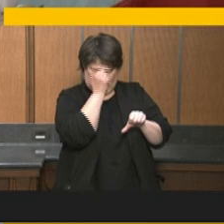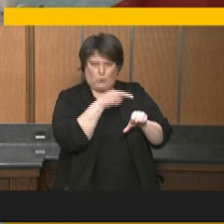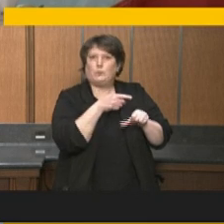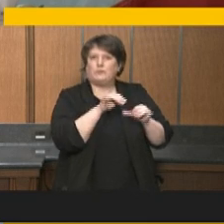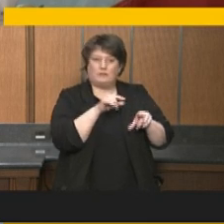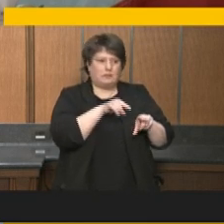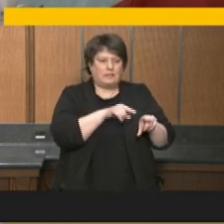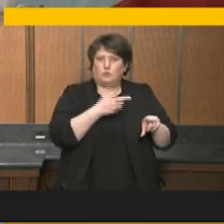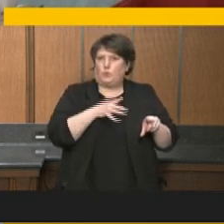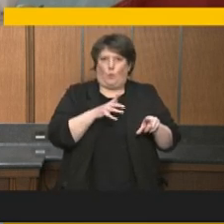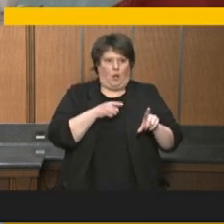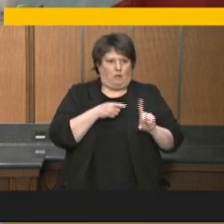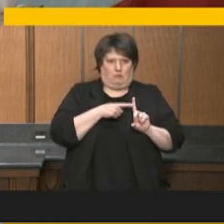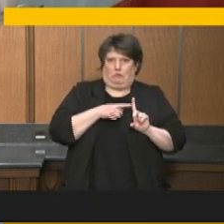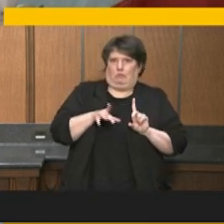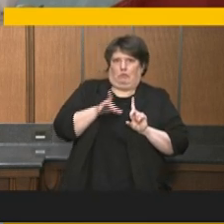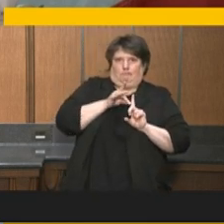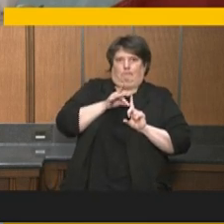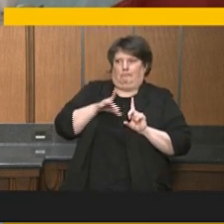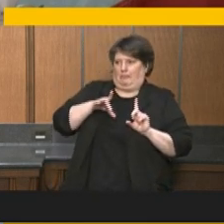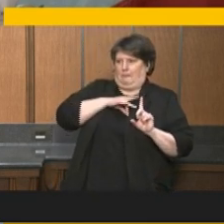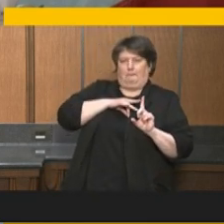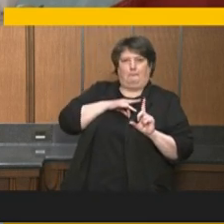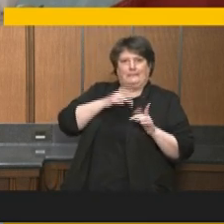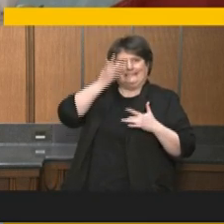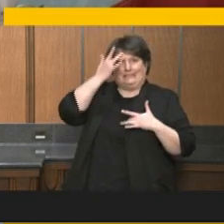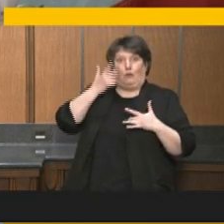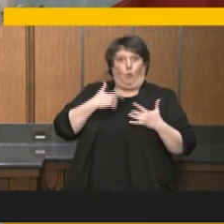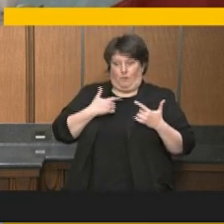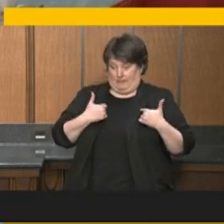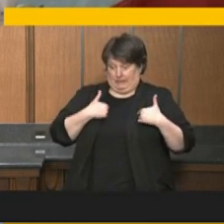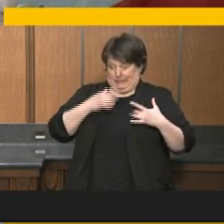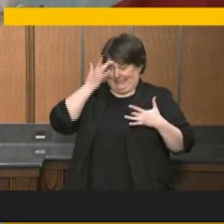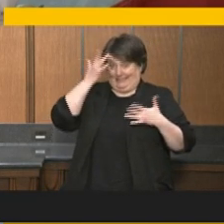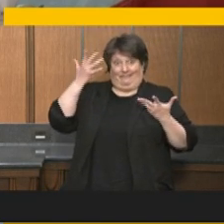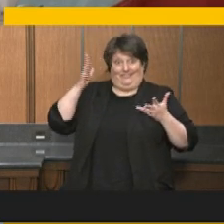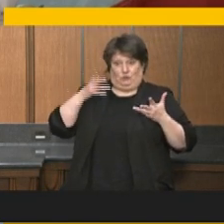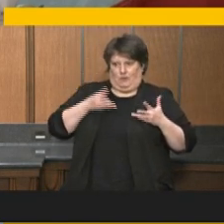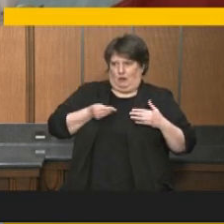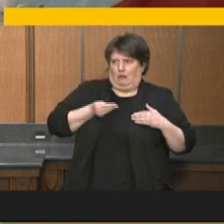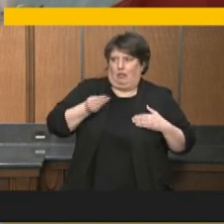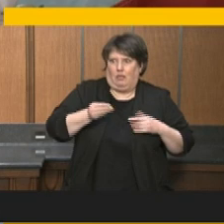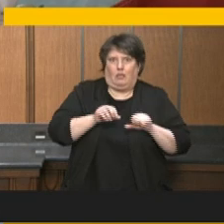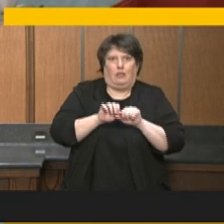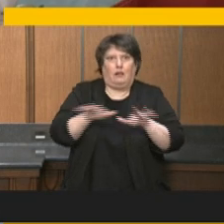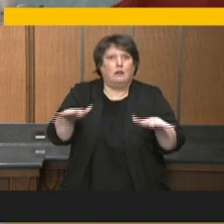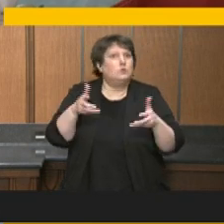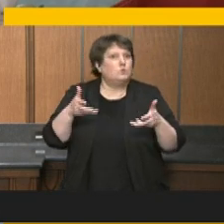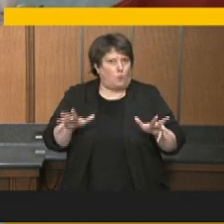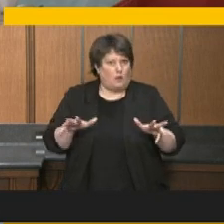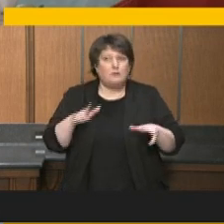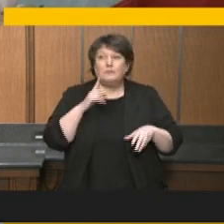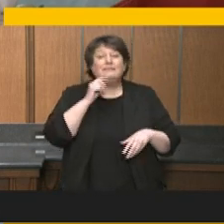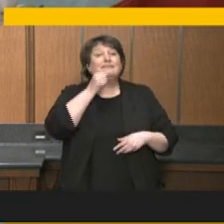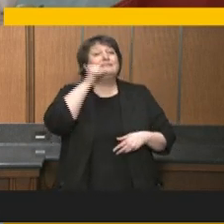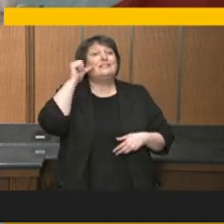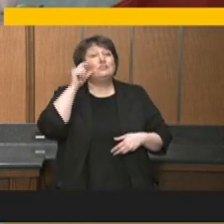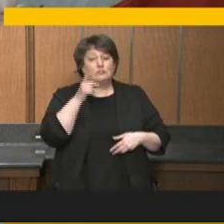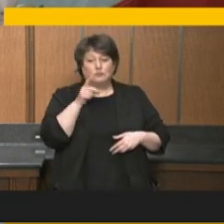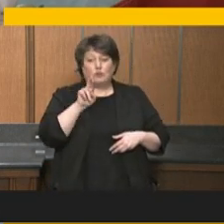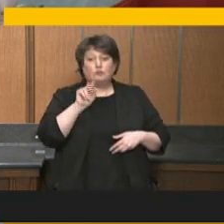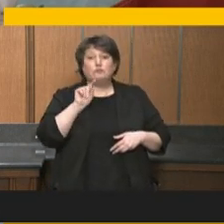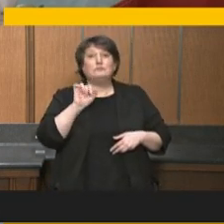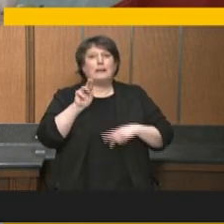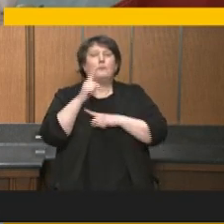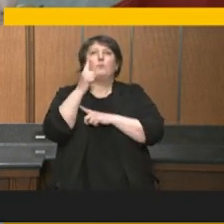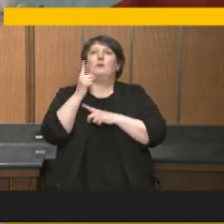are not contracting the virus or unwittingly spreading it to other people. And I will say Dr. Tam said something yesterday that was really important, and I think a way for all